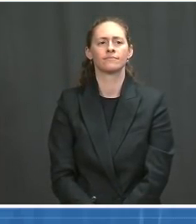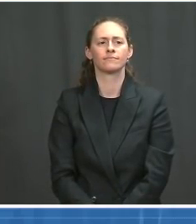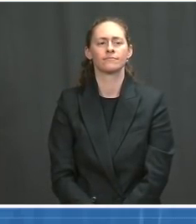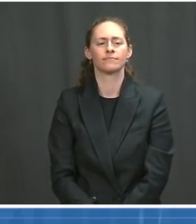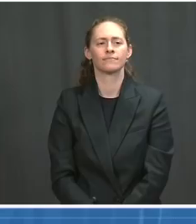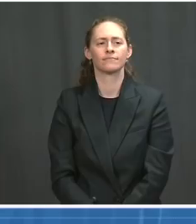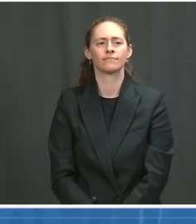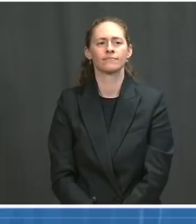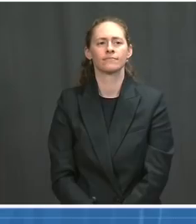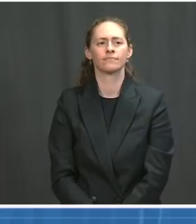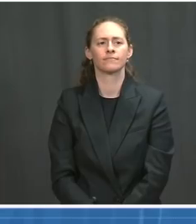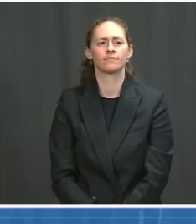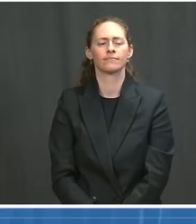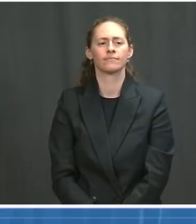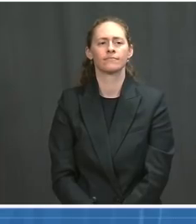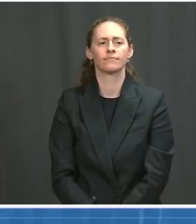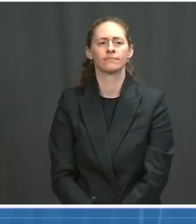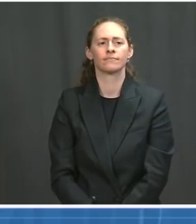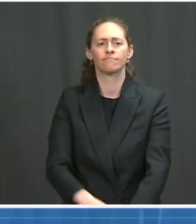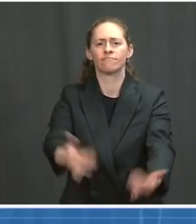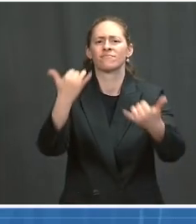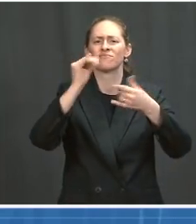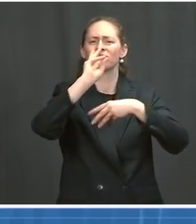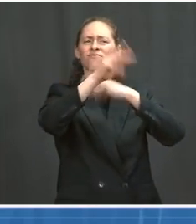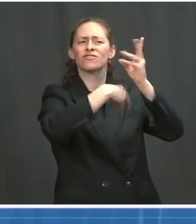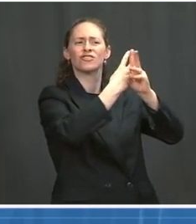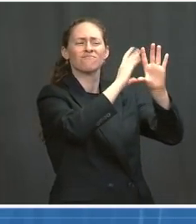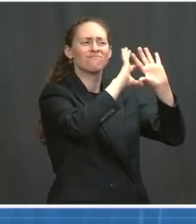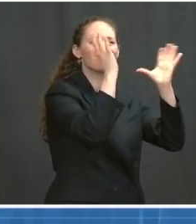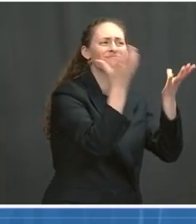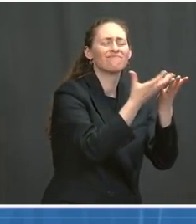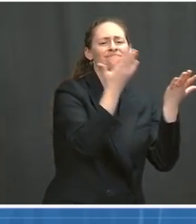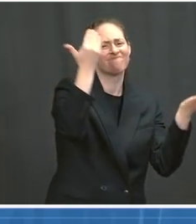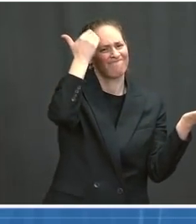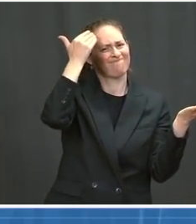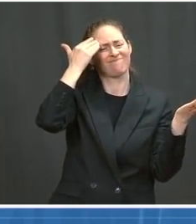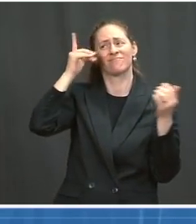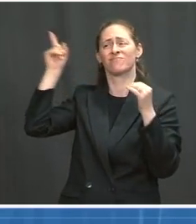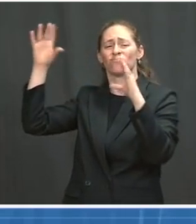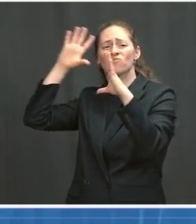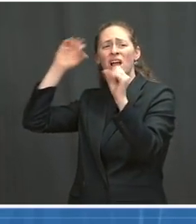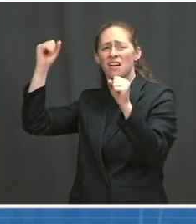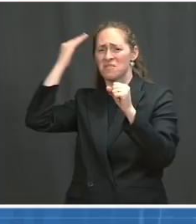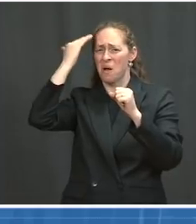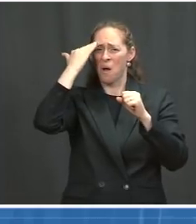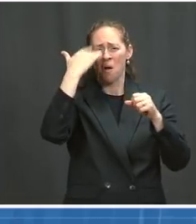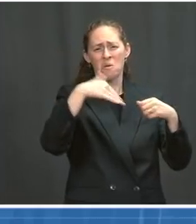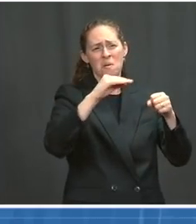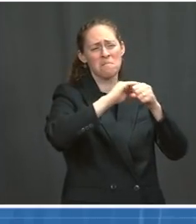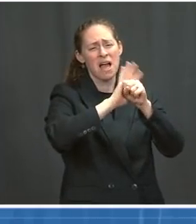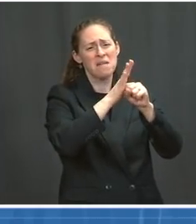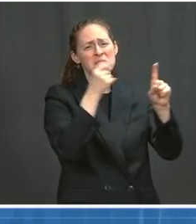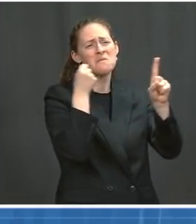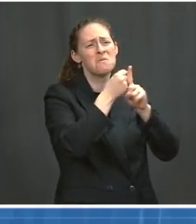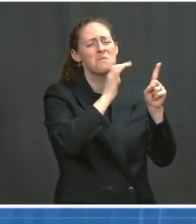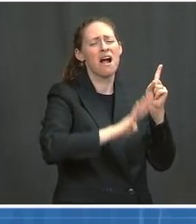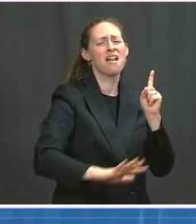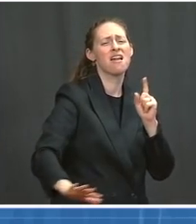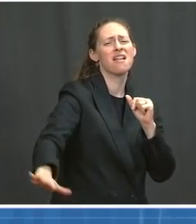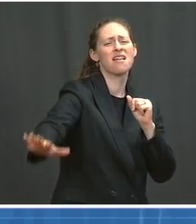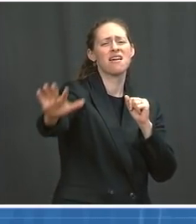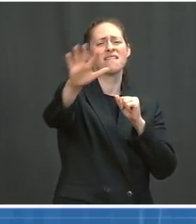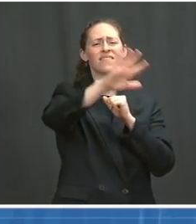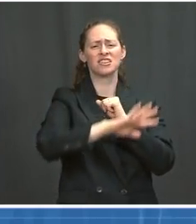that the United States will become an arsenal of vaccines for other countries. We're taking steps to execute on this